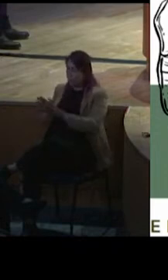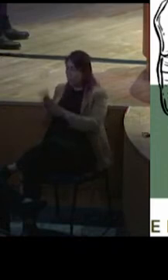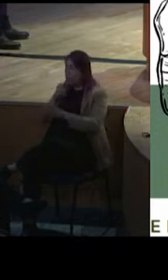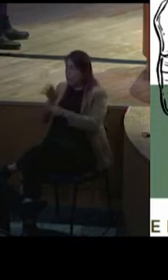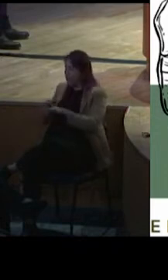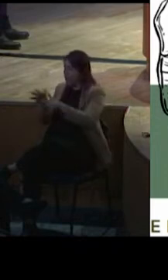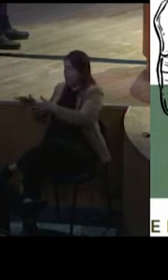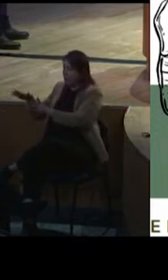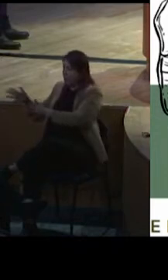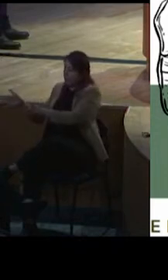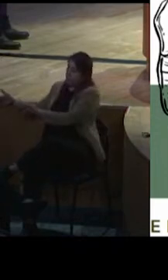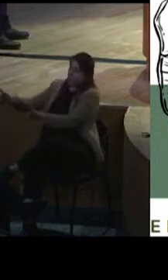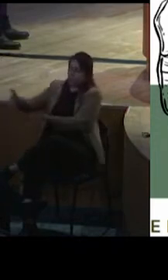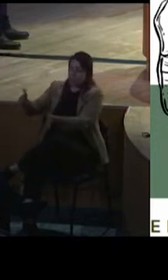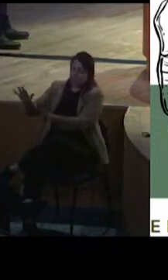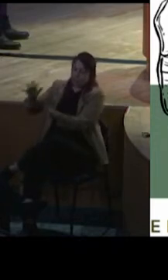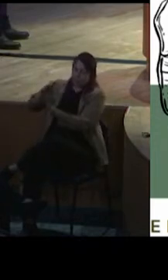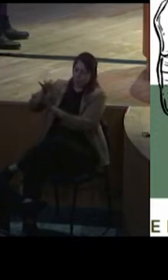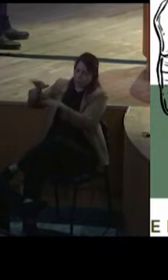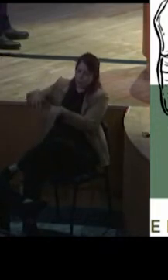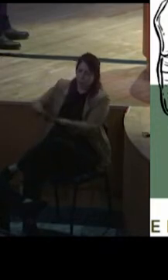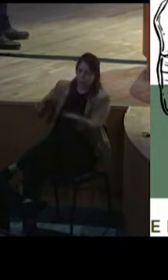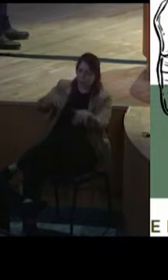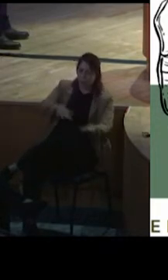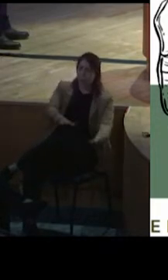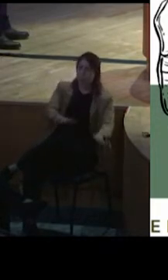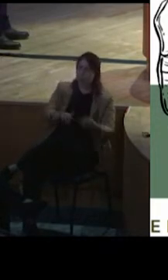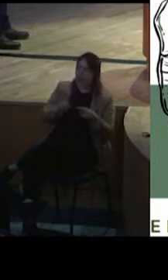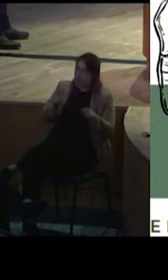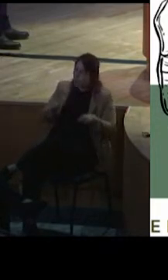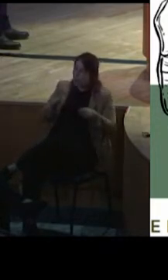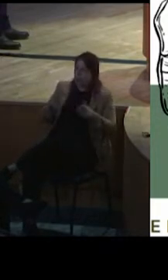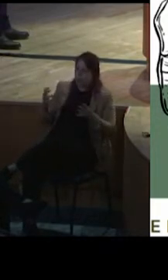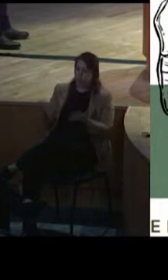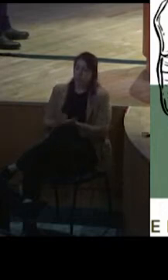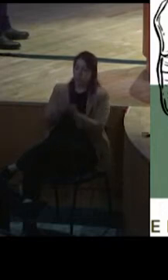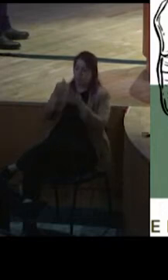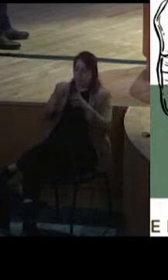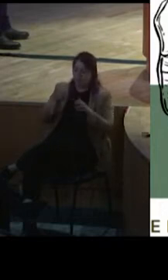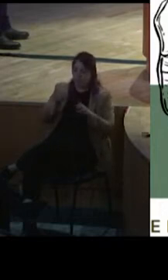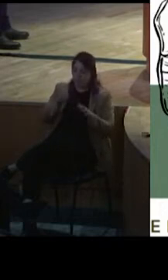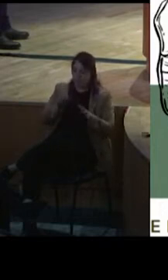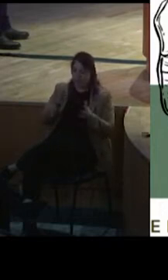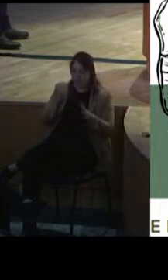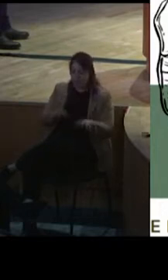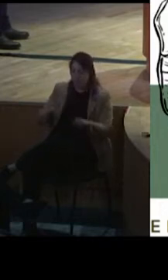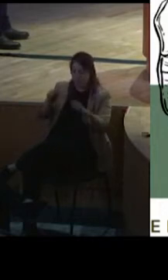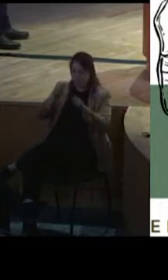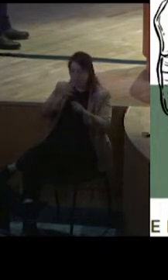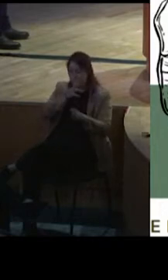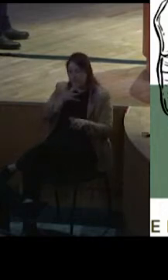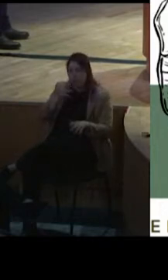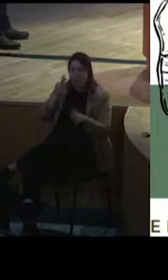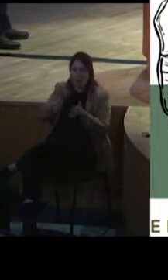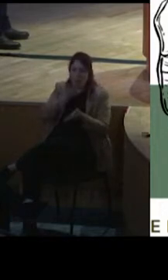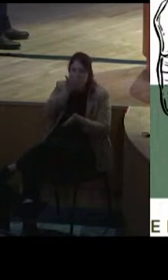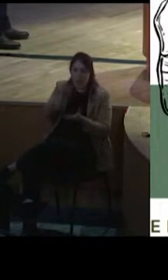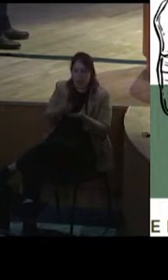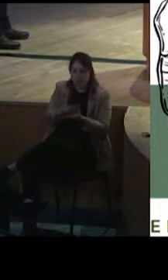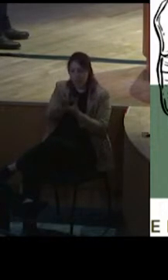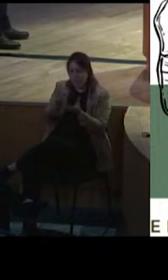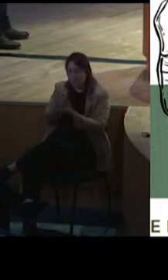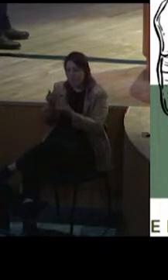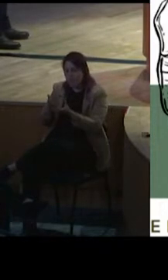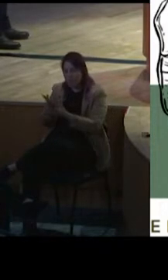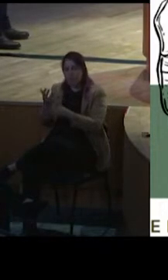waterways temporarily to farm an agriculture system that was primarily made up of